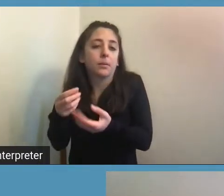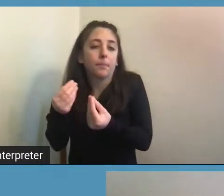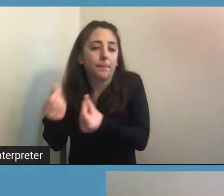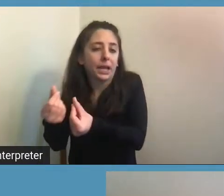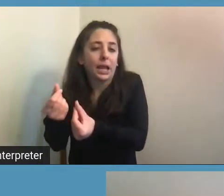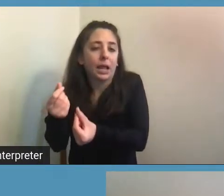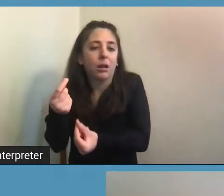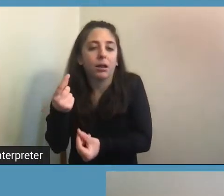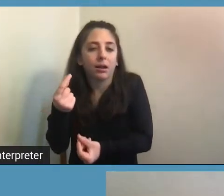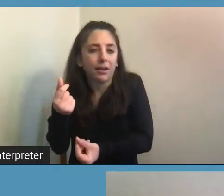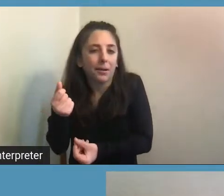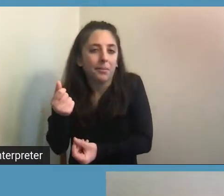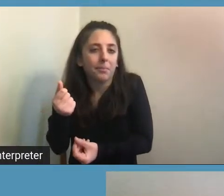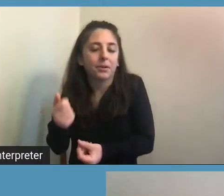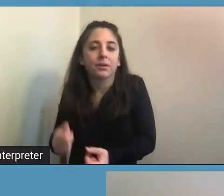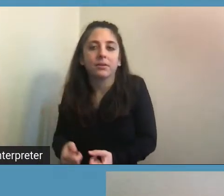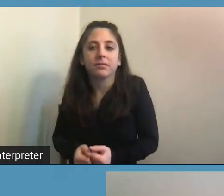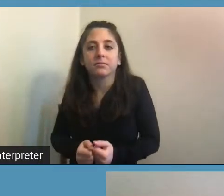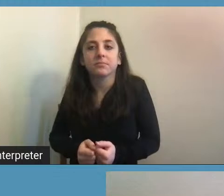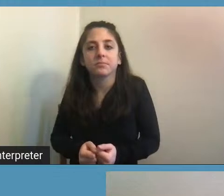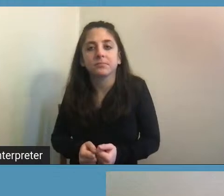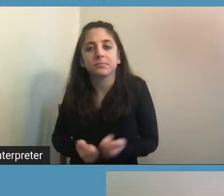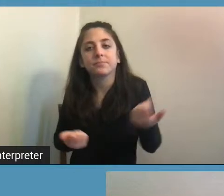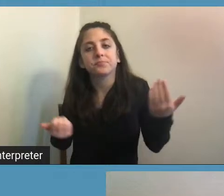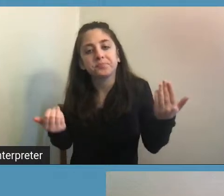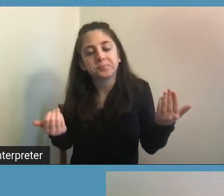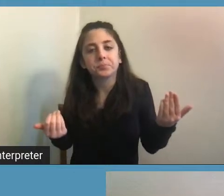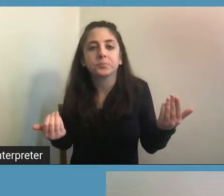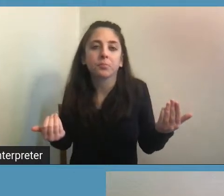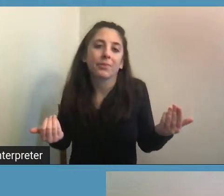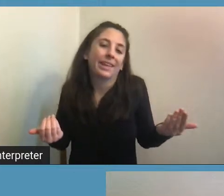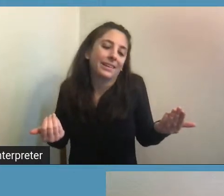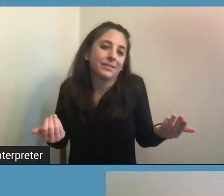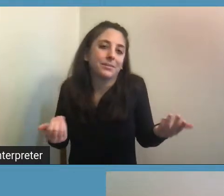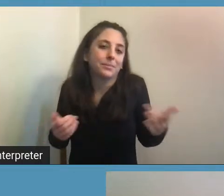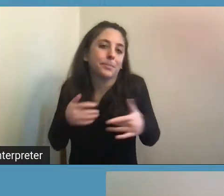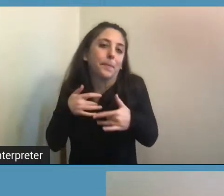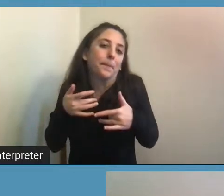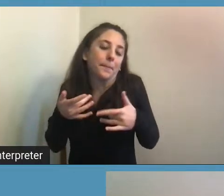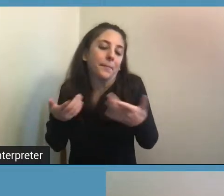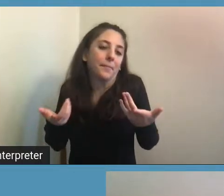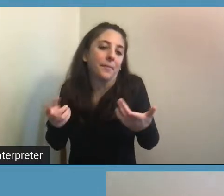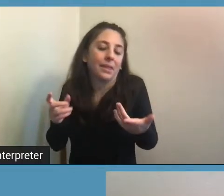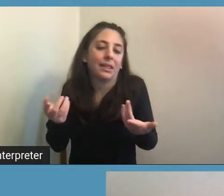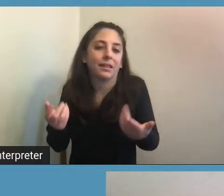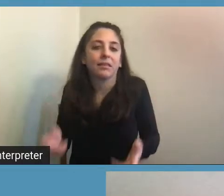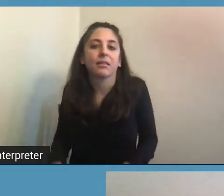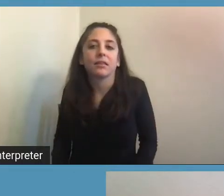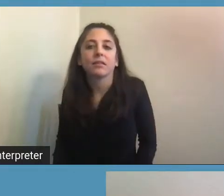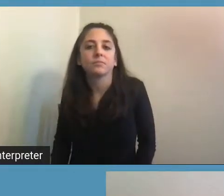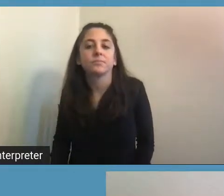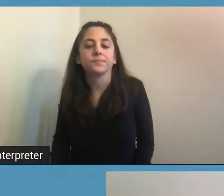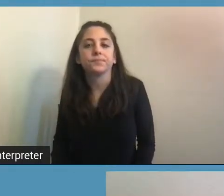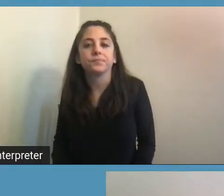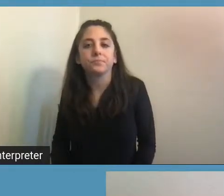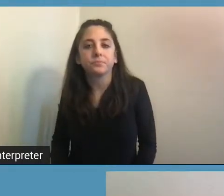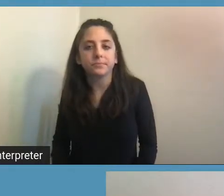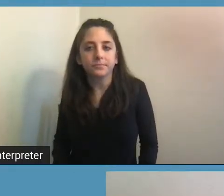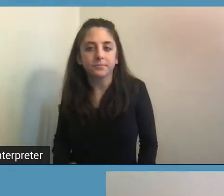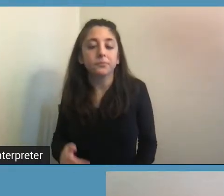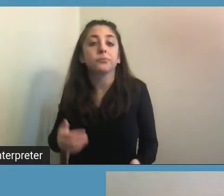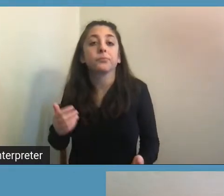And unfortunately, like that's kind of how it is. I think the time